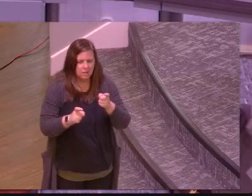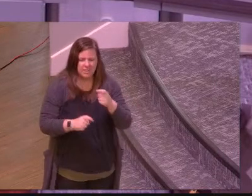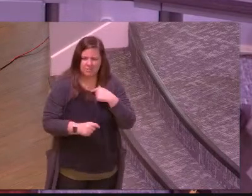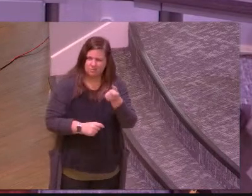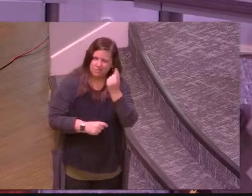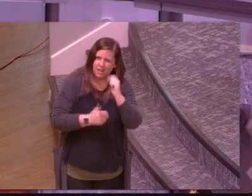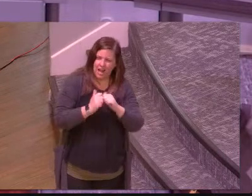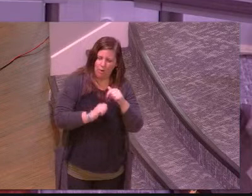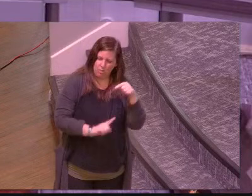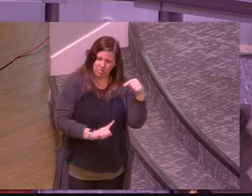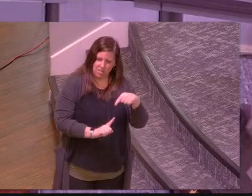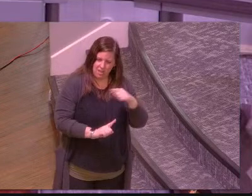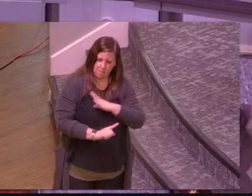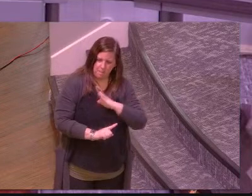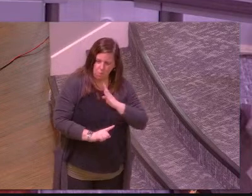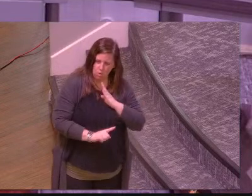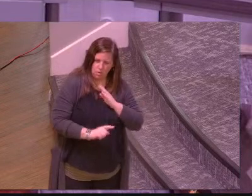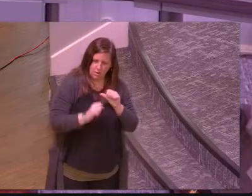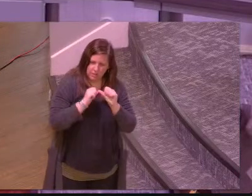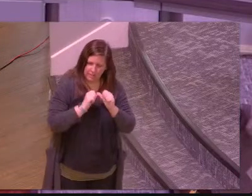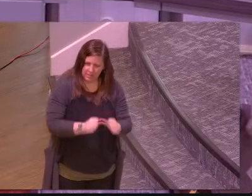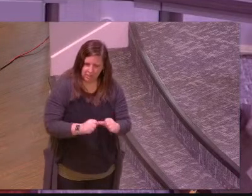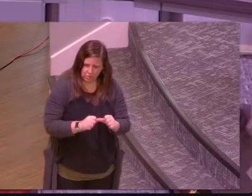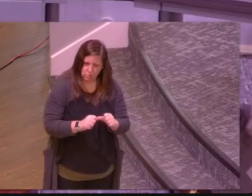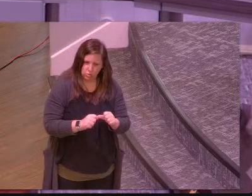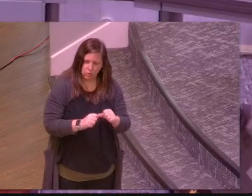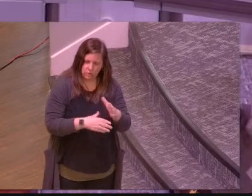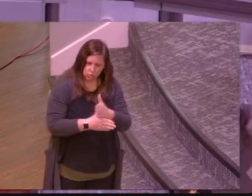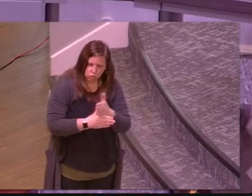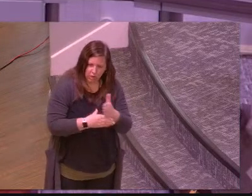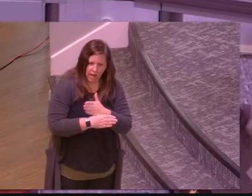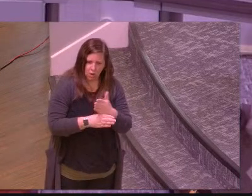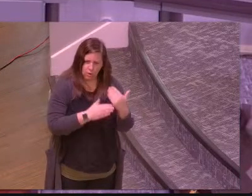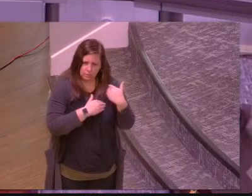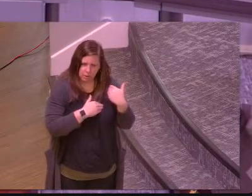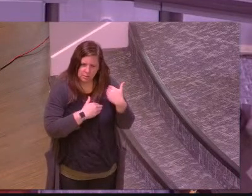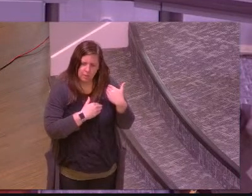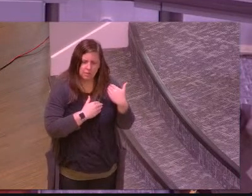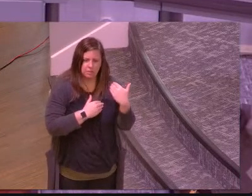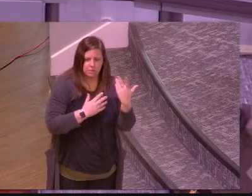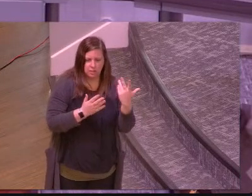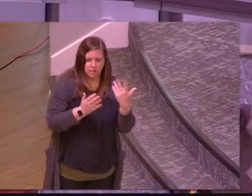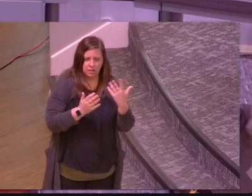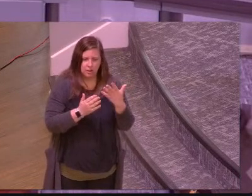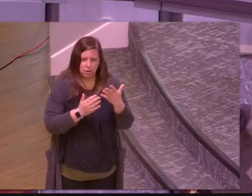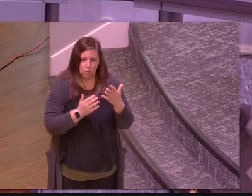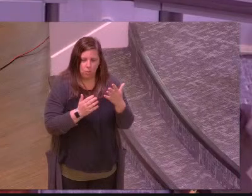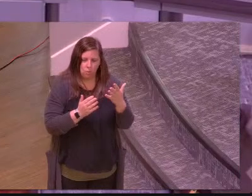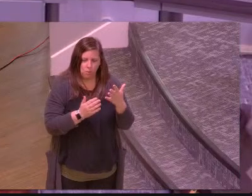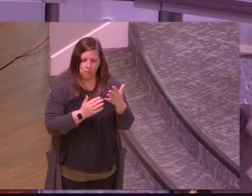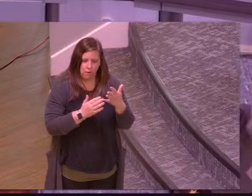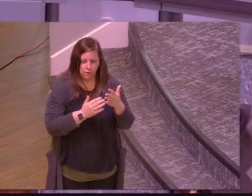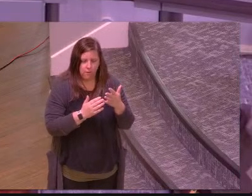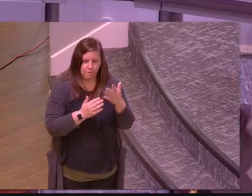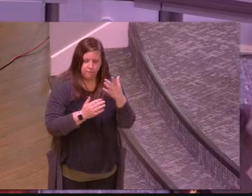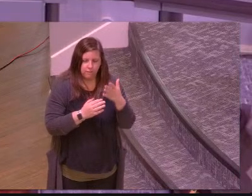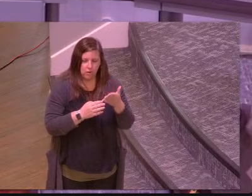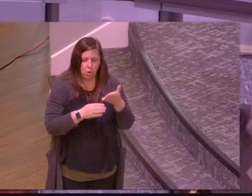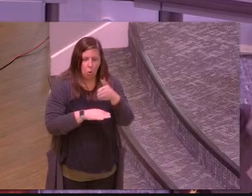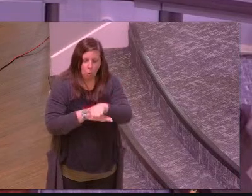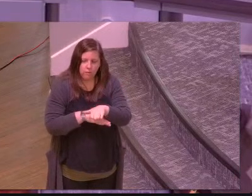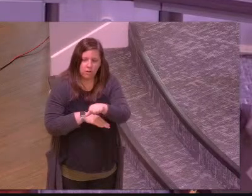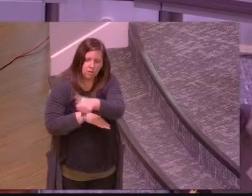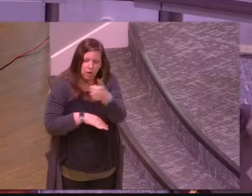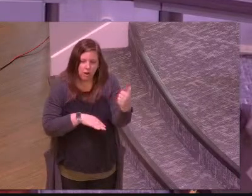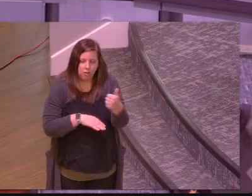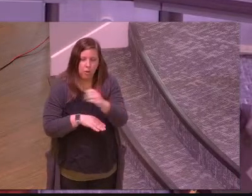continues to exercise its fiduciary responsibilities over the autonomy that's being generated by some of the other independent boards. And then as I